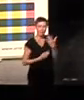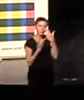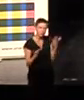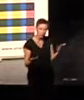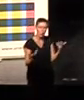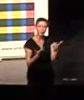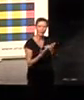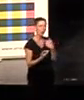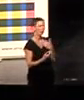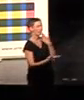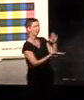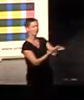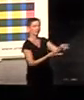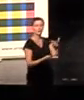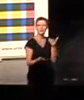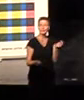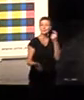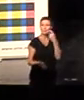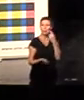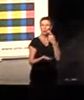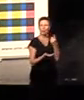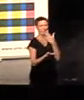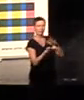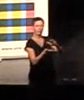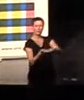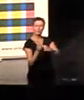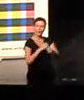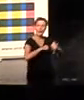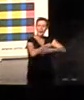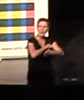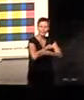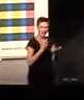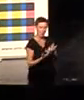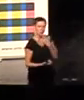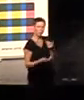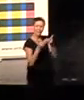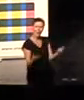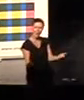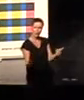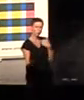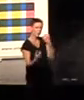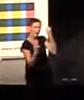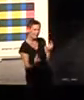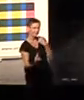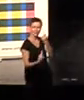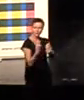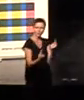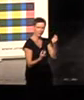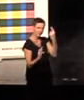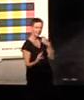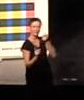vuilnis implication of fly bridge with the groom lezing so to make sure zelf bij de en de stoet bij de people